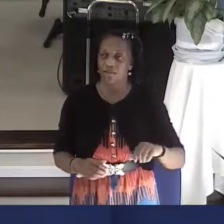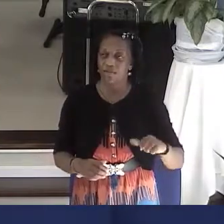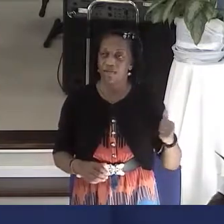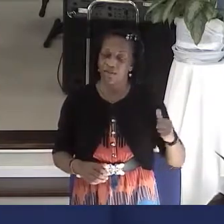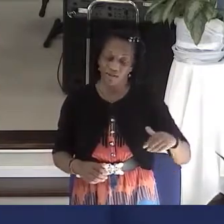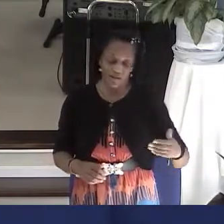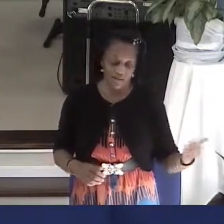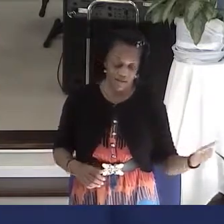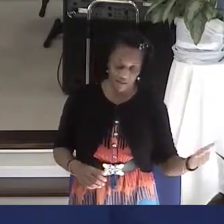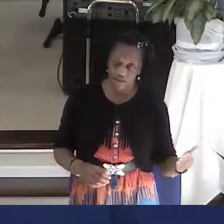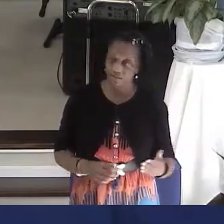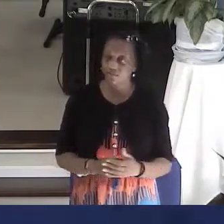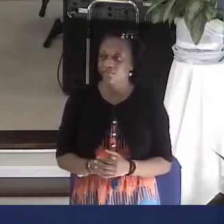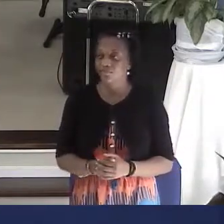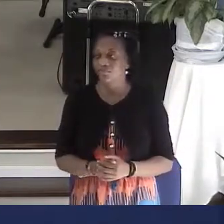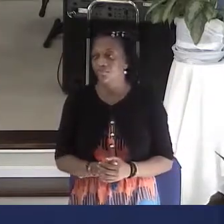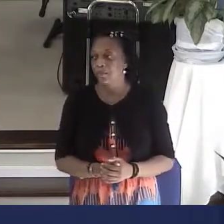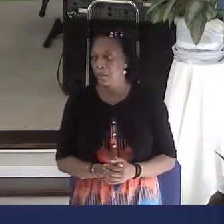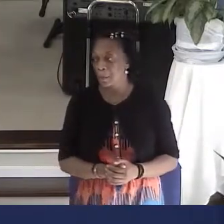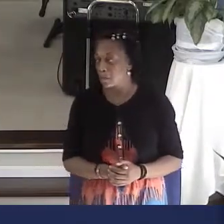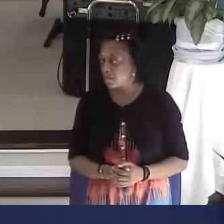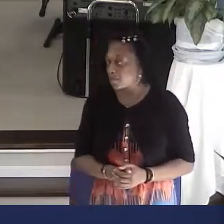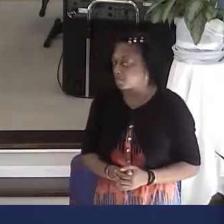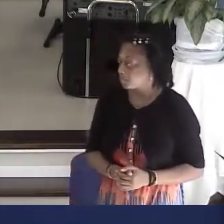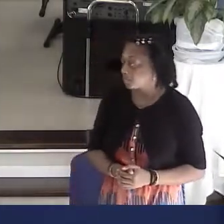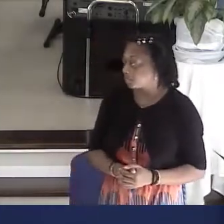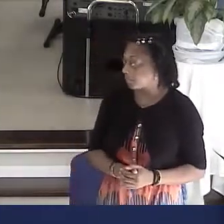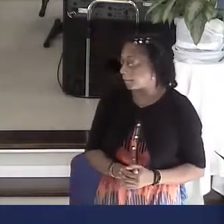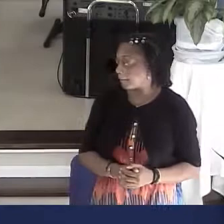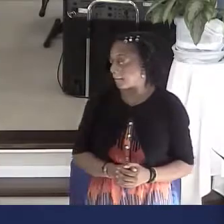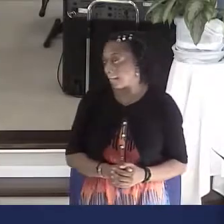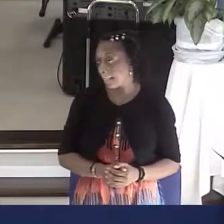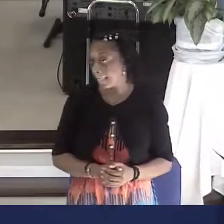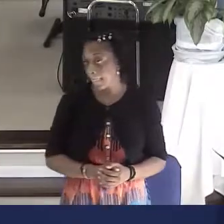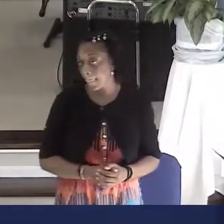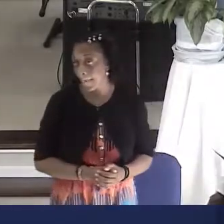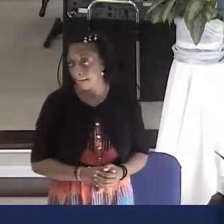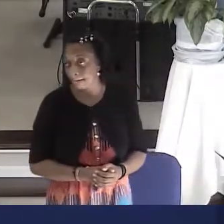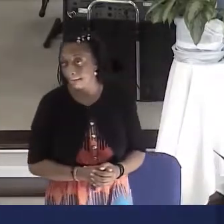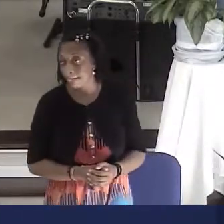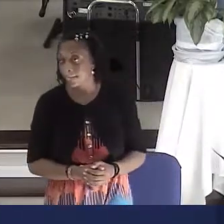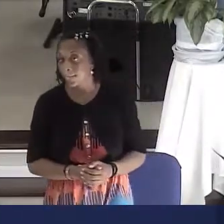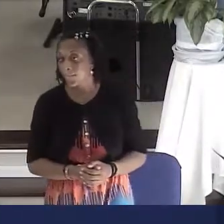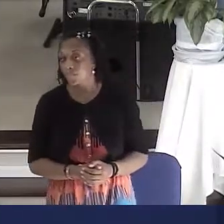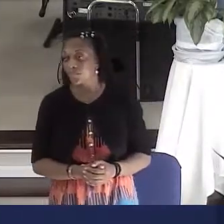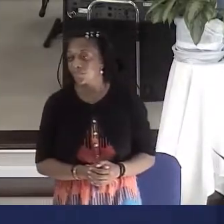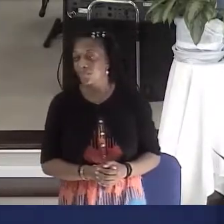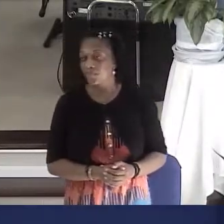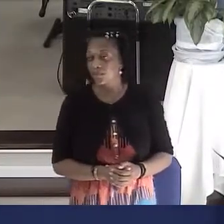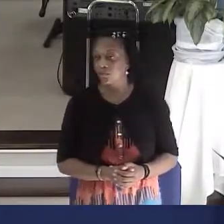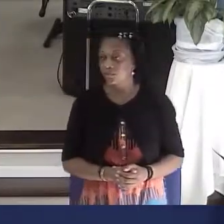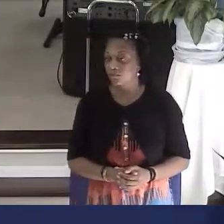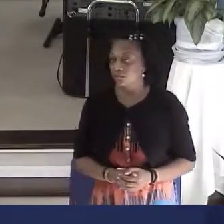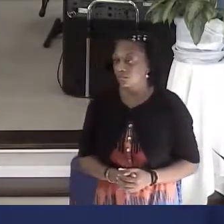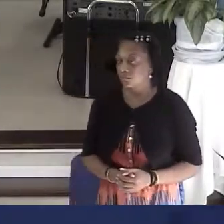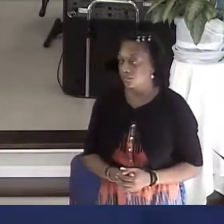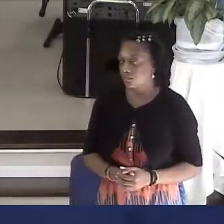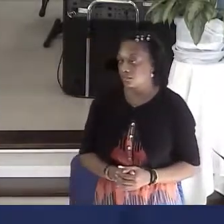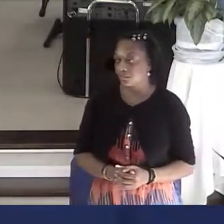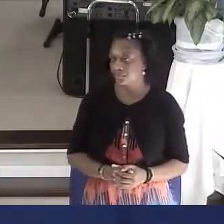Hallelujah. One artist said, Jesus bigger than what people say. Jesus bigger than Montego Bay. I hear